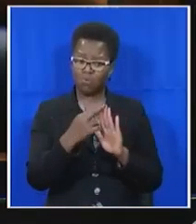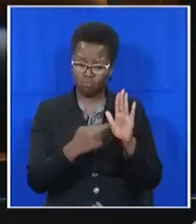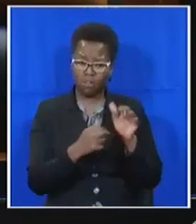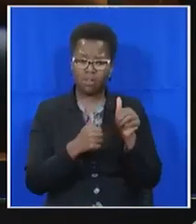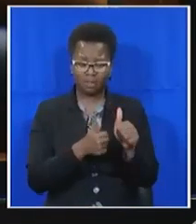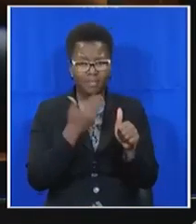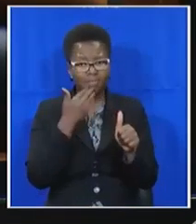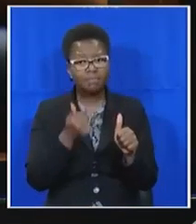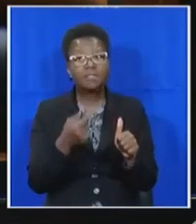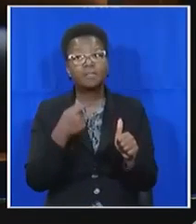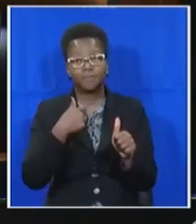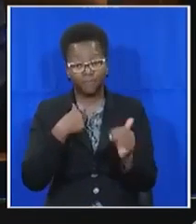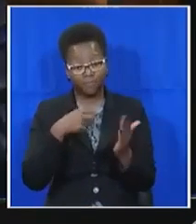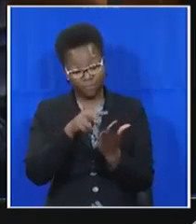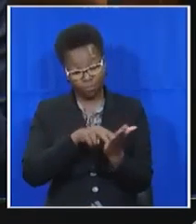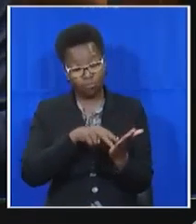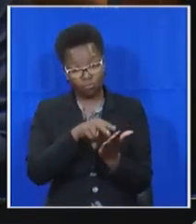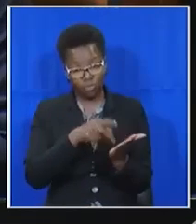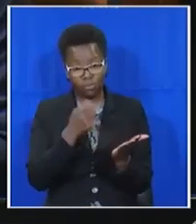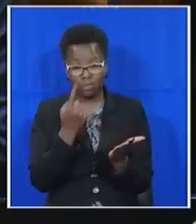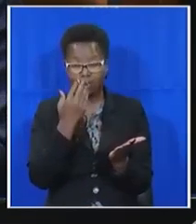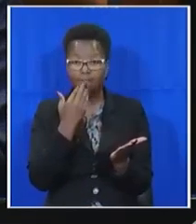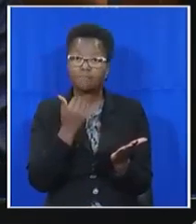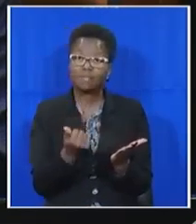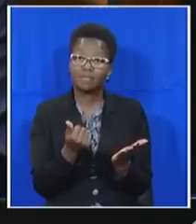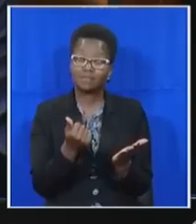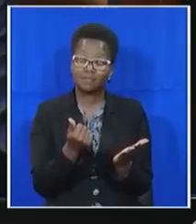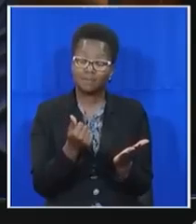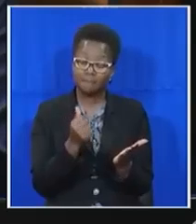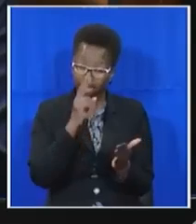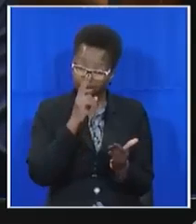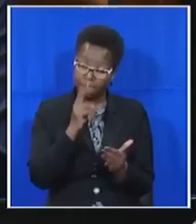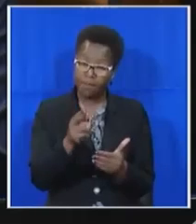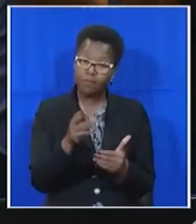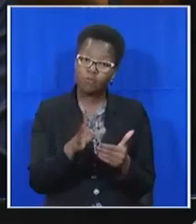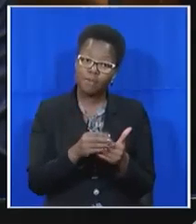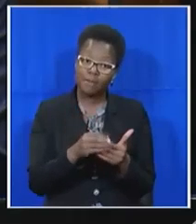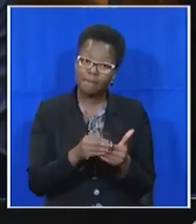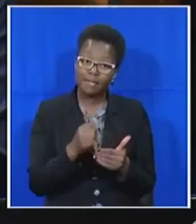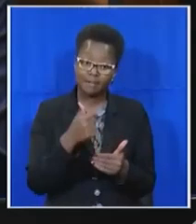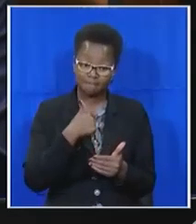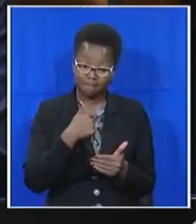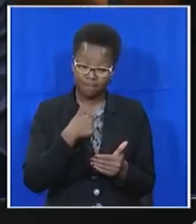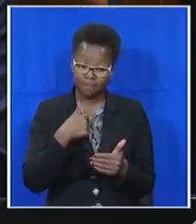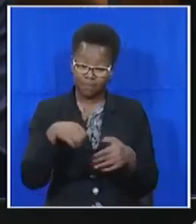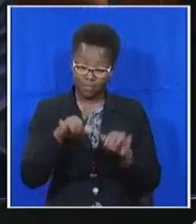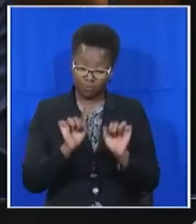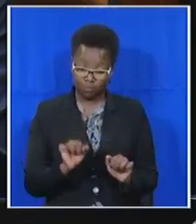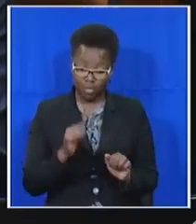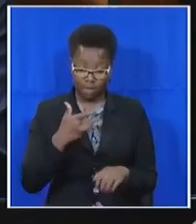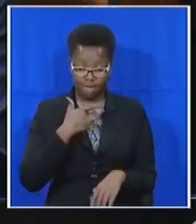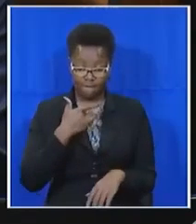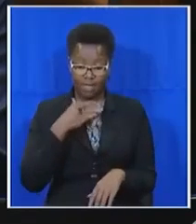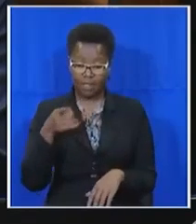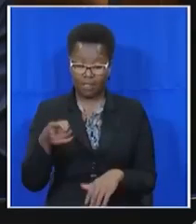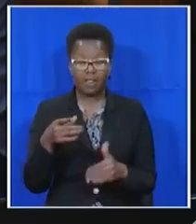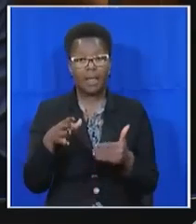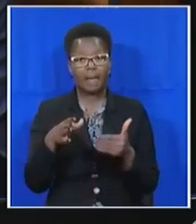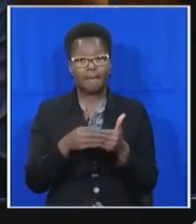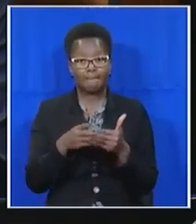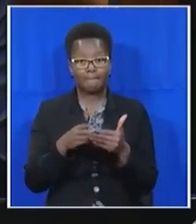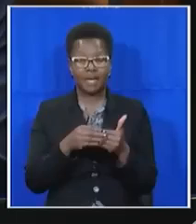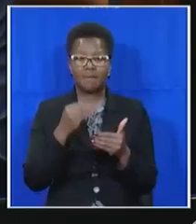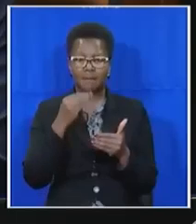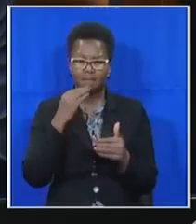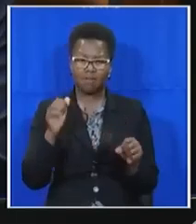Let me read you the rules so that you... Yes. Honorable members, if the presiding officer is of the opinion that a member is deliberately contravening